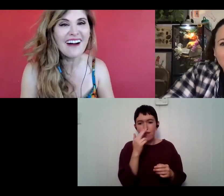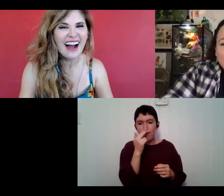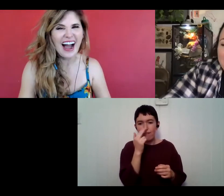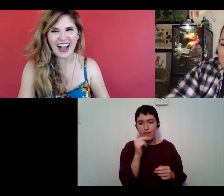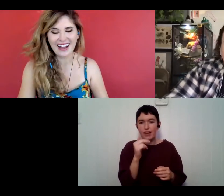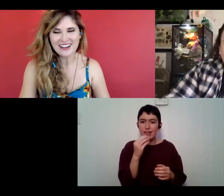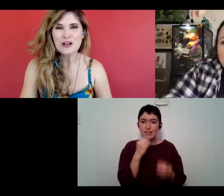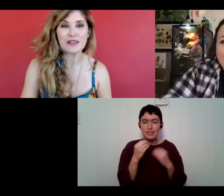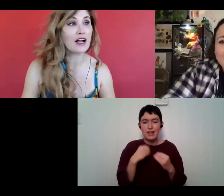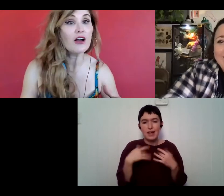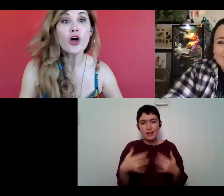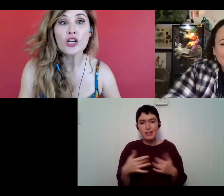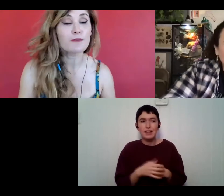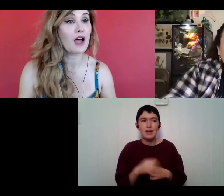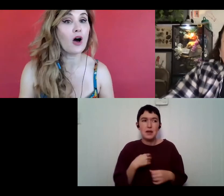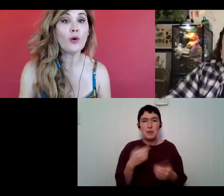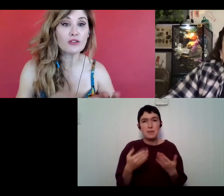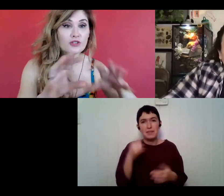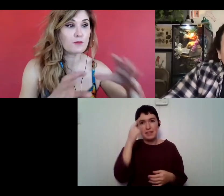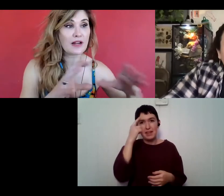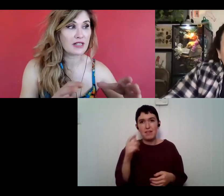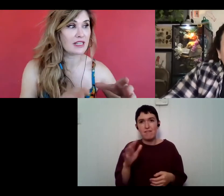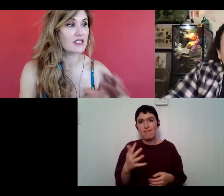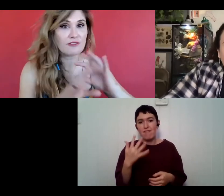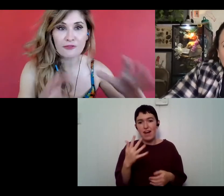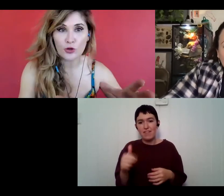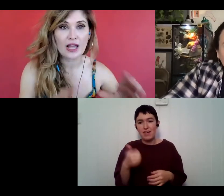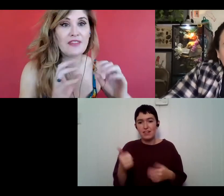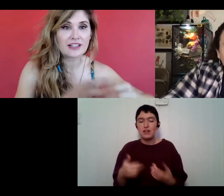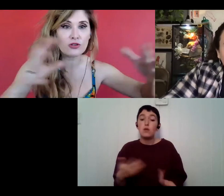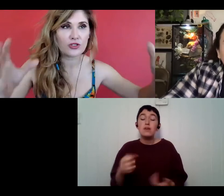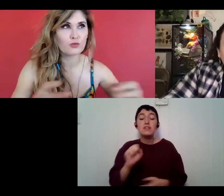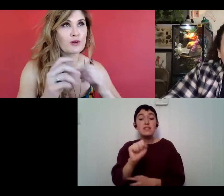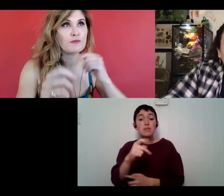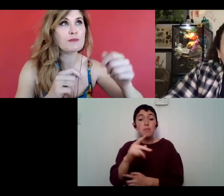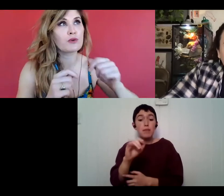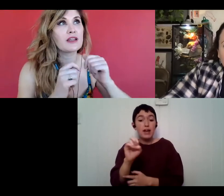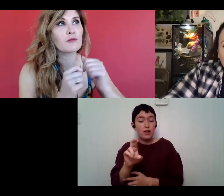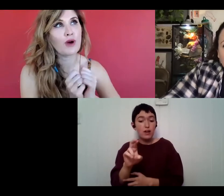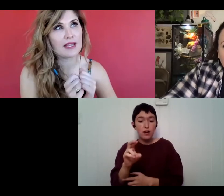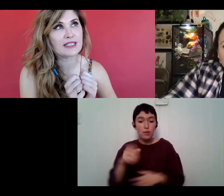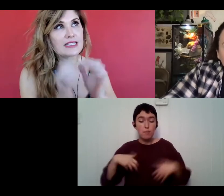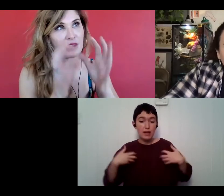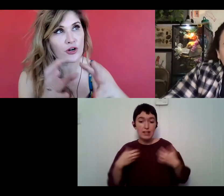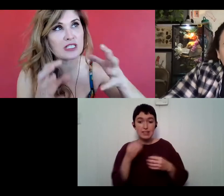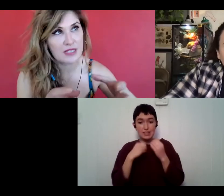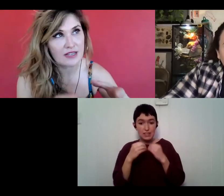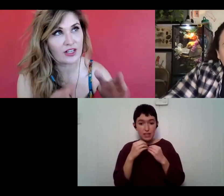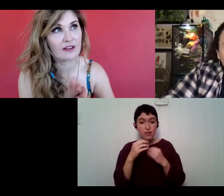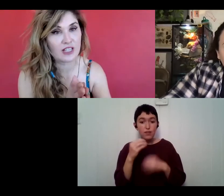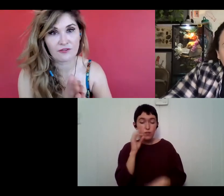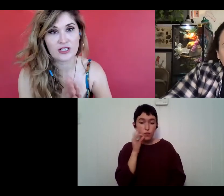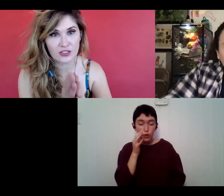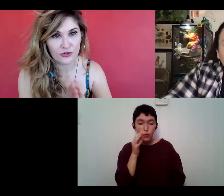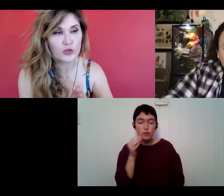right. That's great. Yeah. Thanks. Oh, and also spider monkeys eat fruit. And that is also when primates eat something very specific,